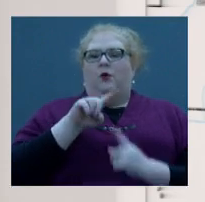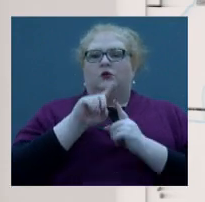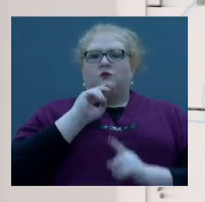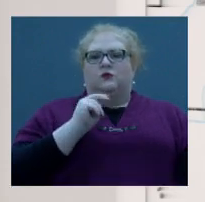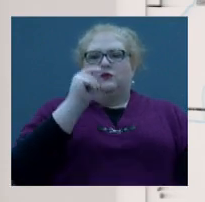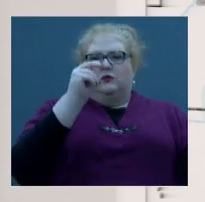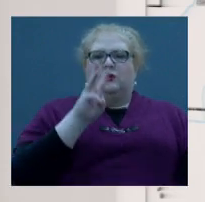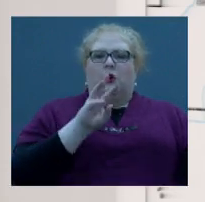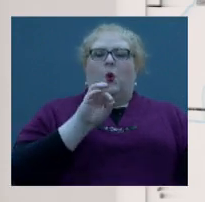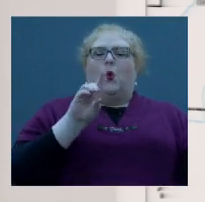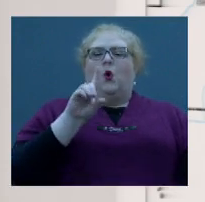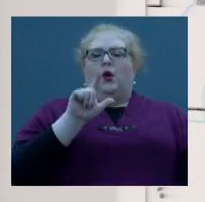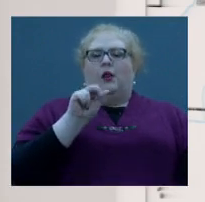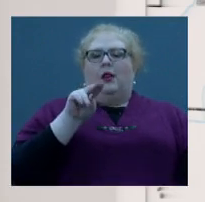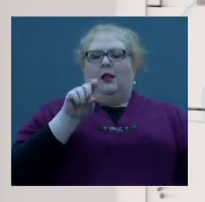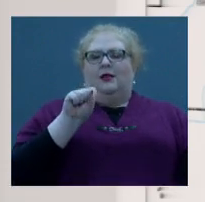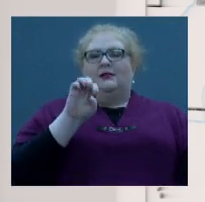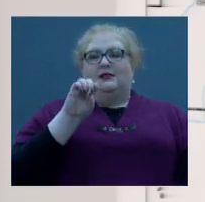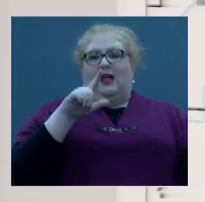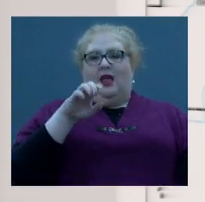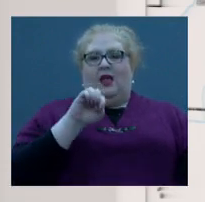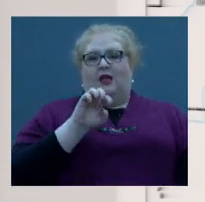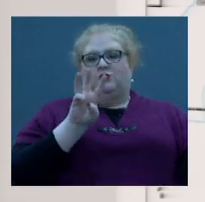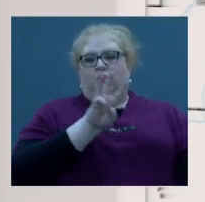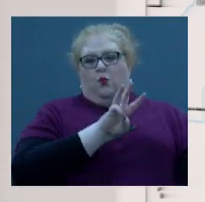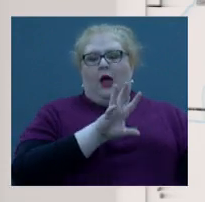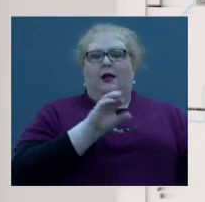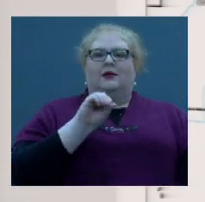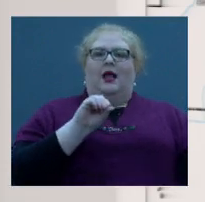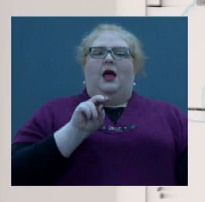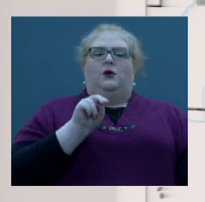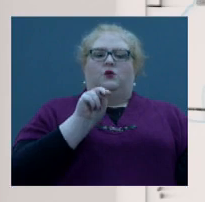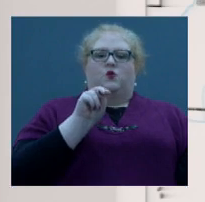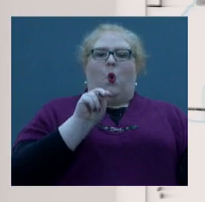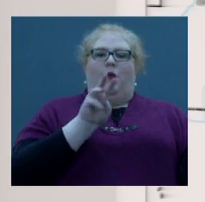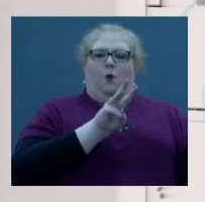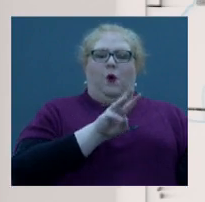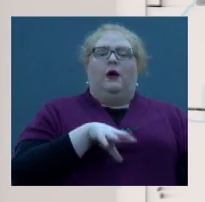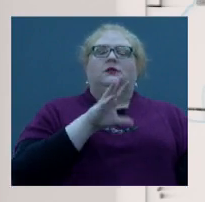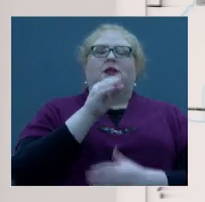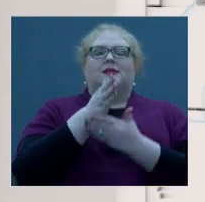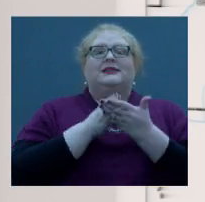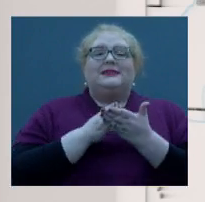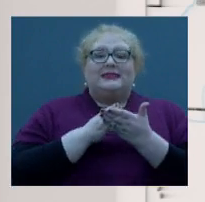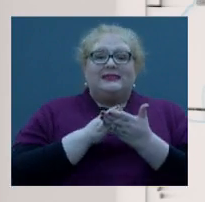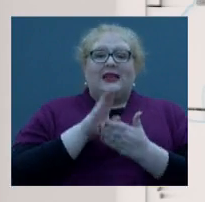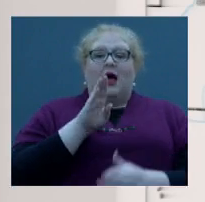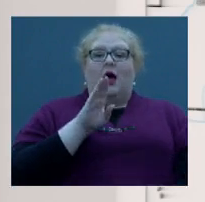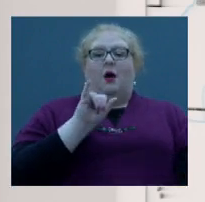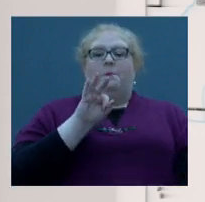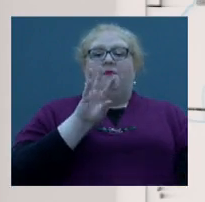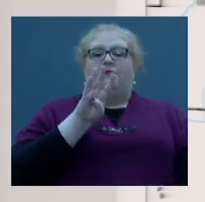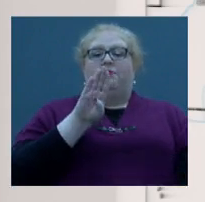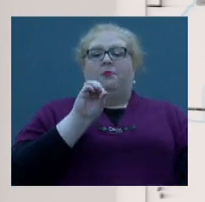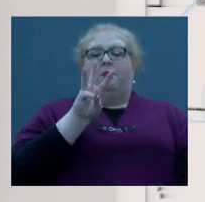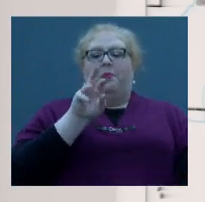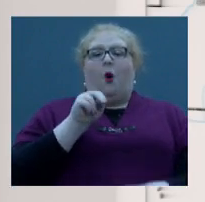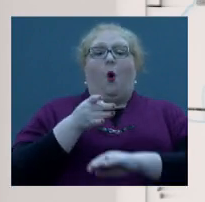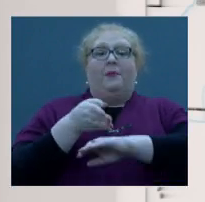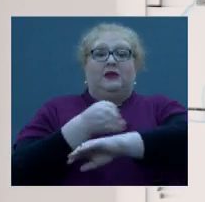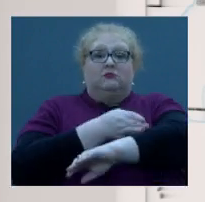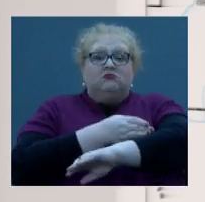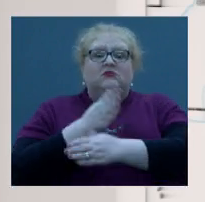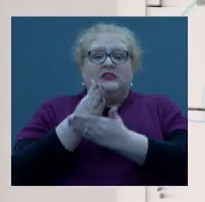Woodlands Edge is to the west and northwest. Regarding Bowman Road, some improvements have been made to South Bowman Road.